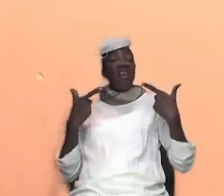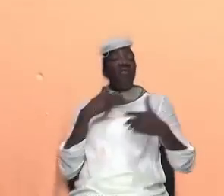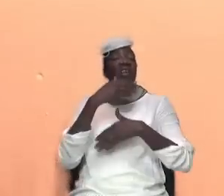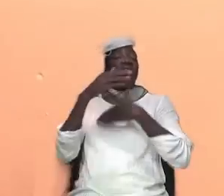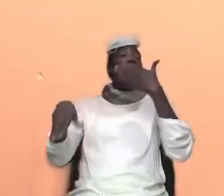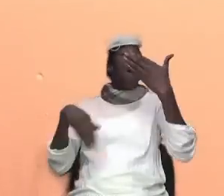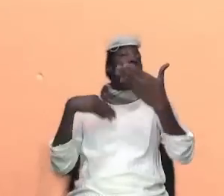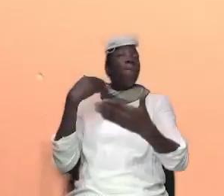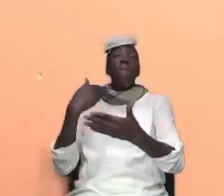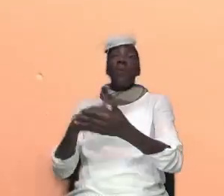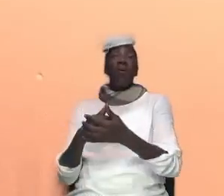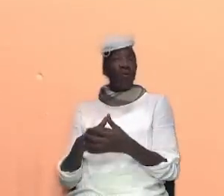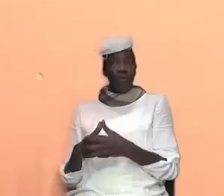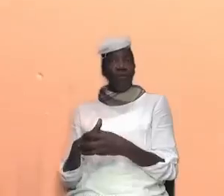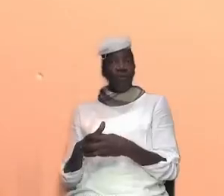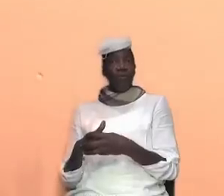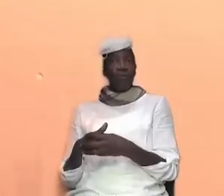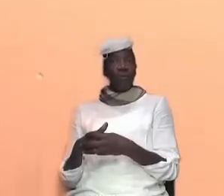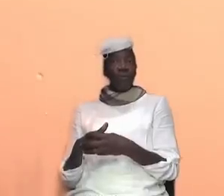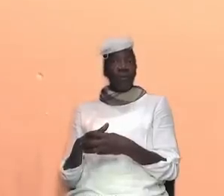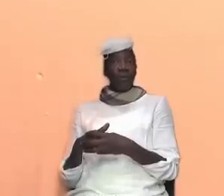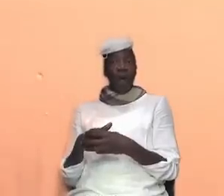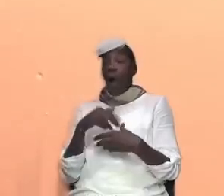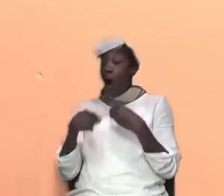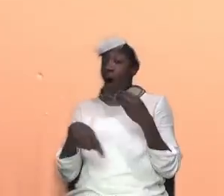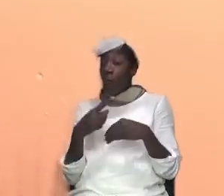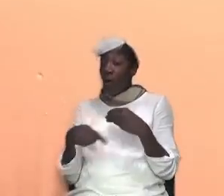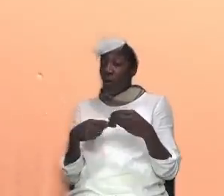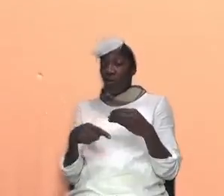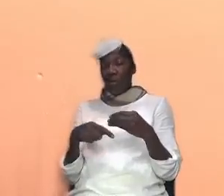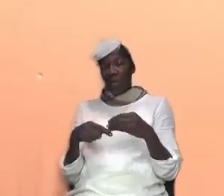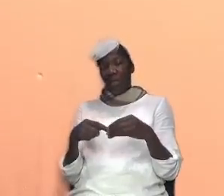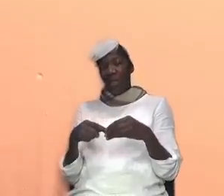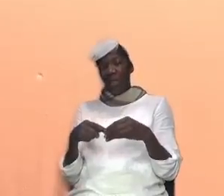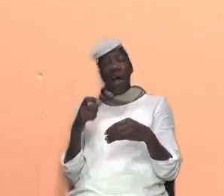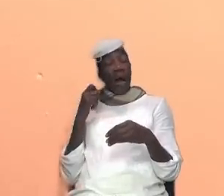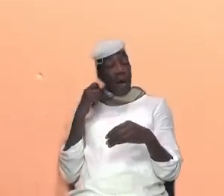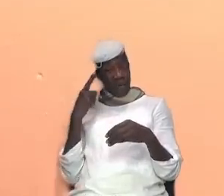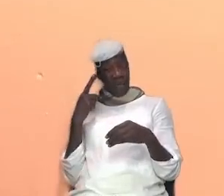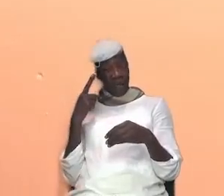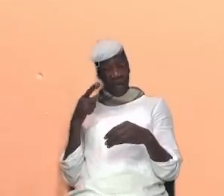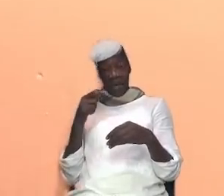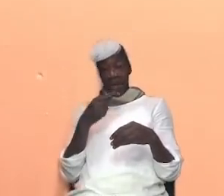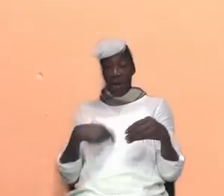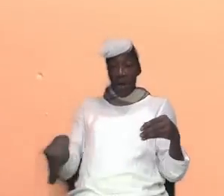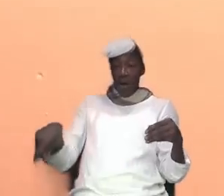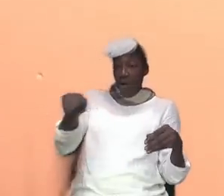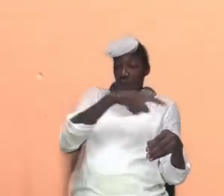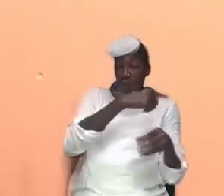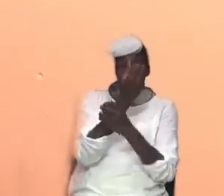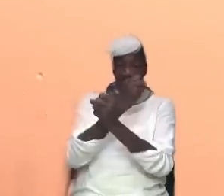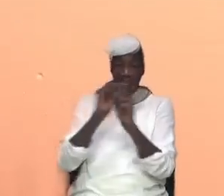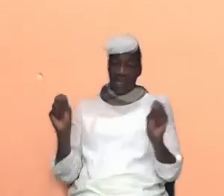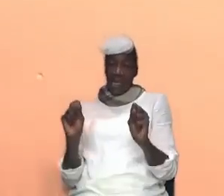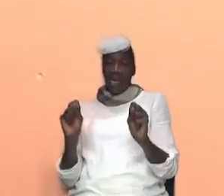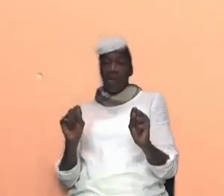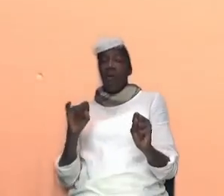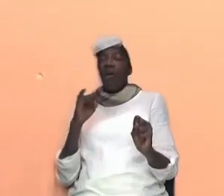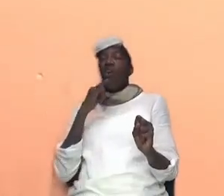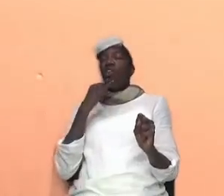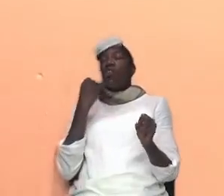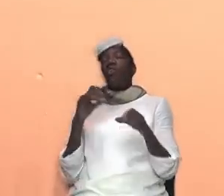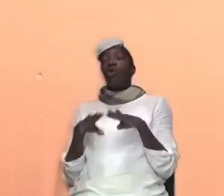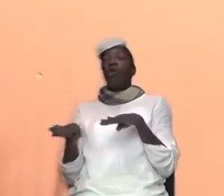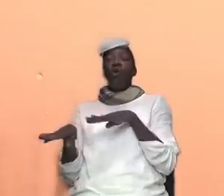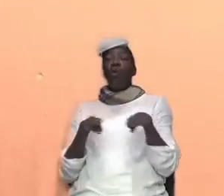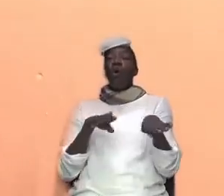And it is something that we must understand. When we were saved, we were not just saved to walk around and tell